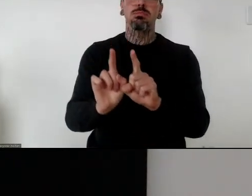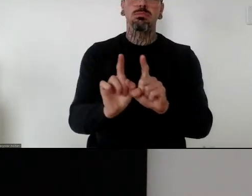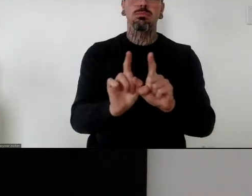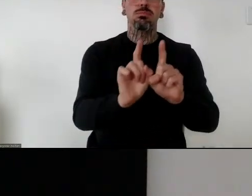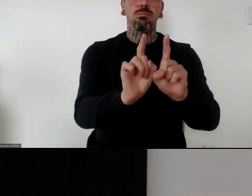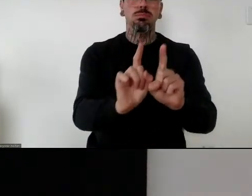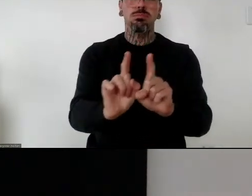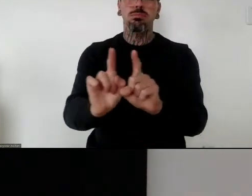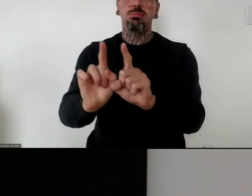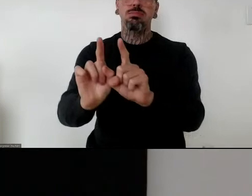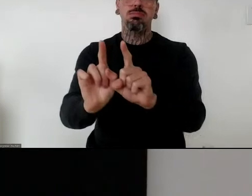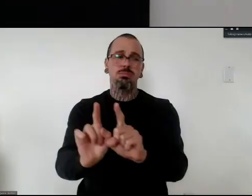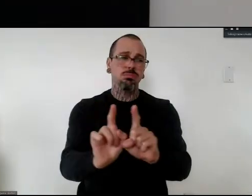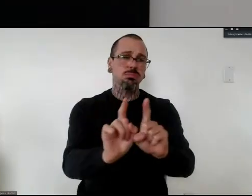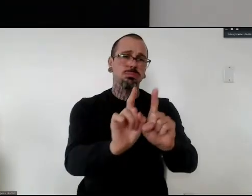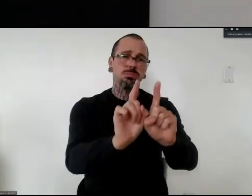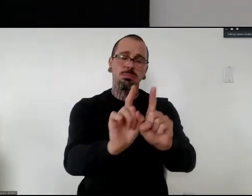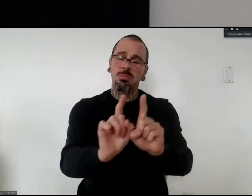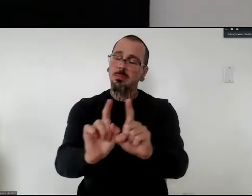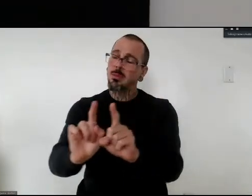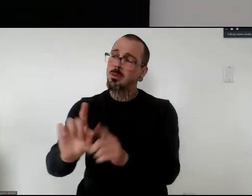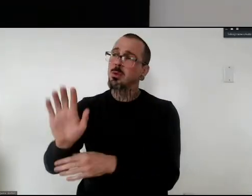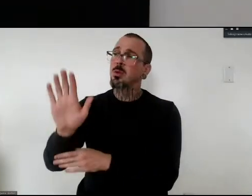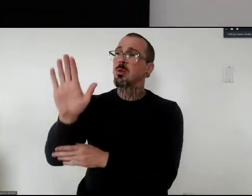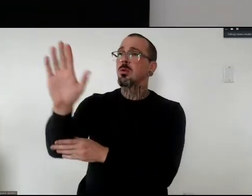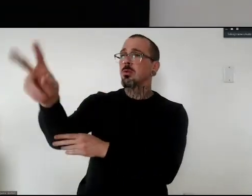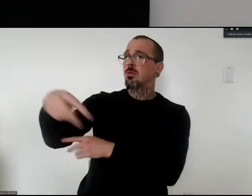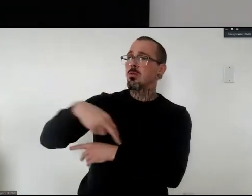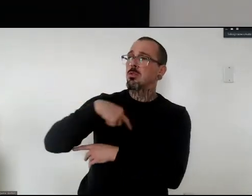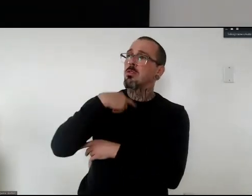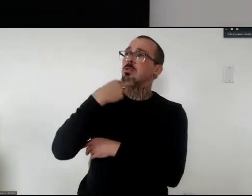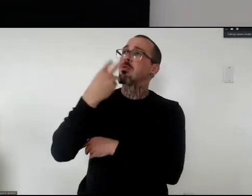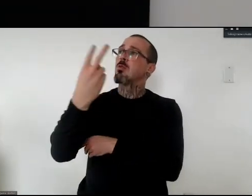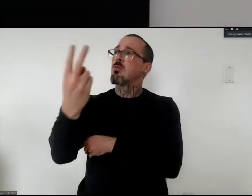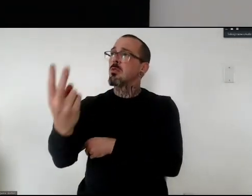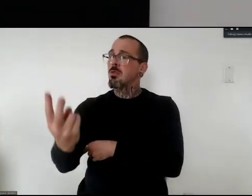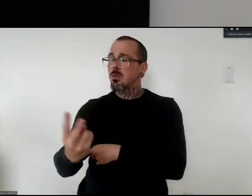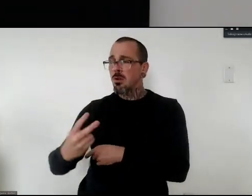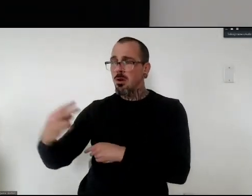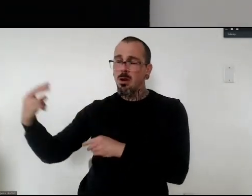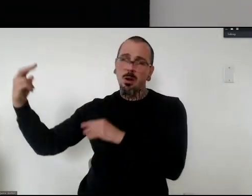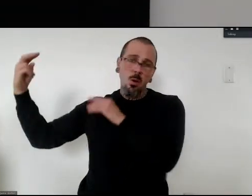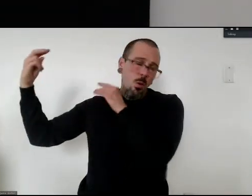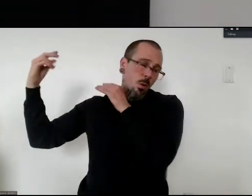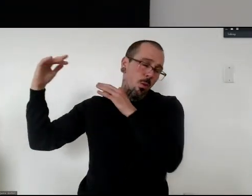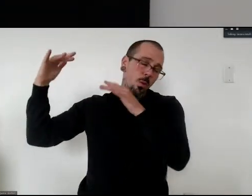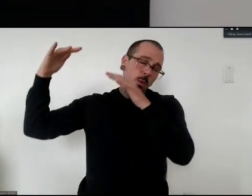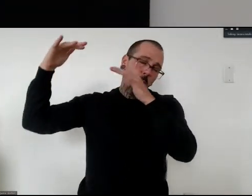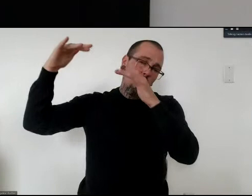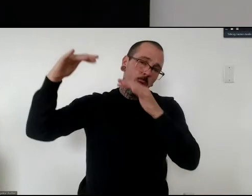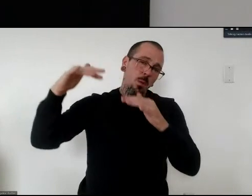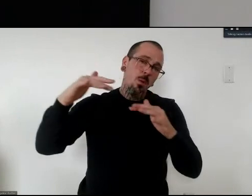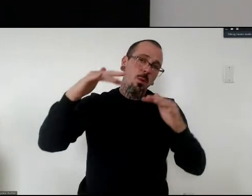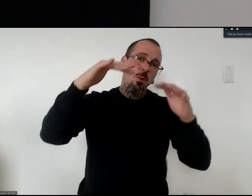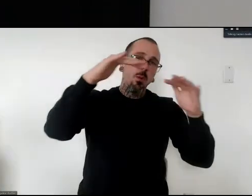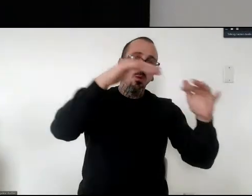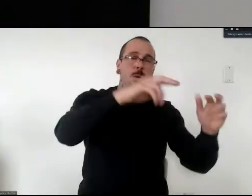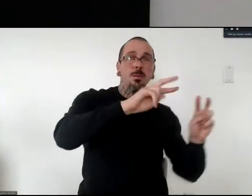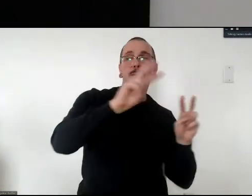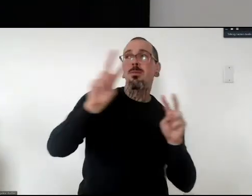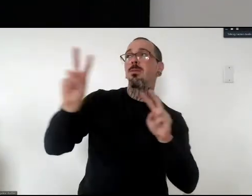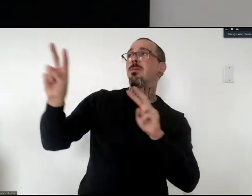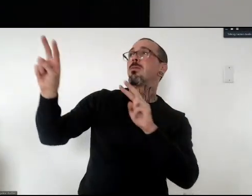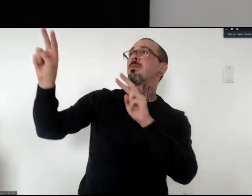I hear your voice on the breeze, and I know